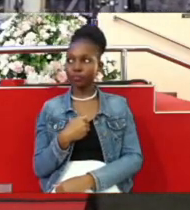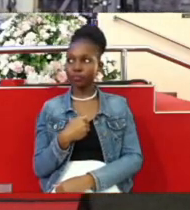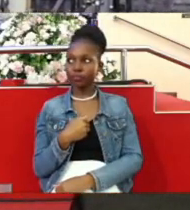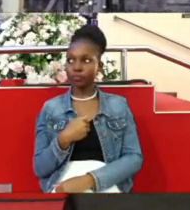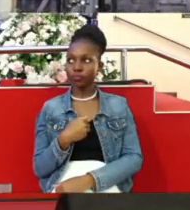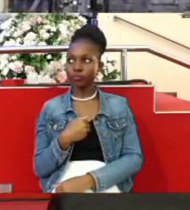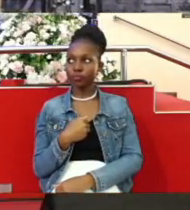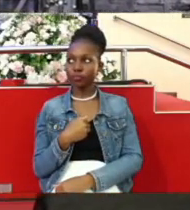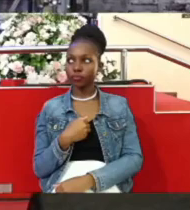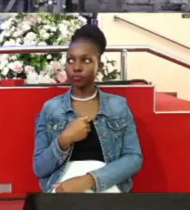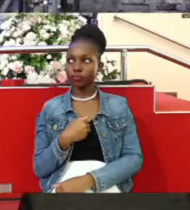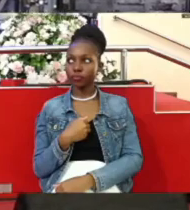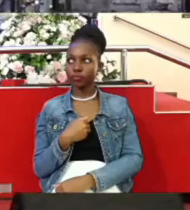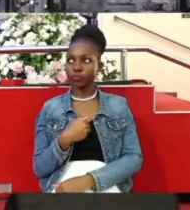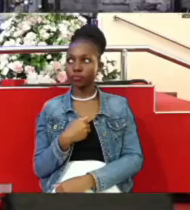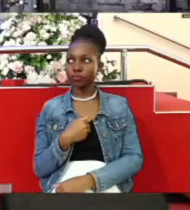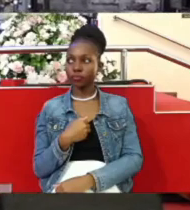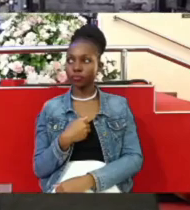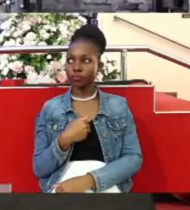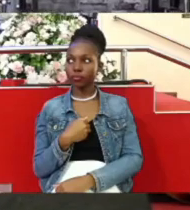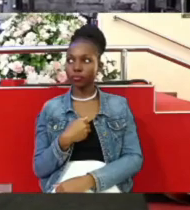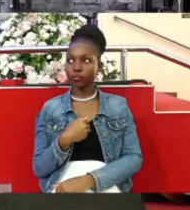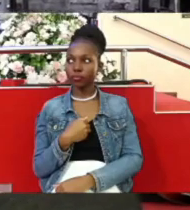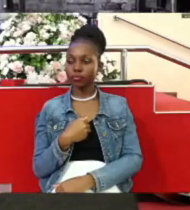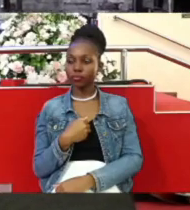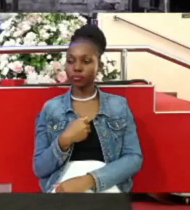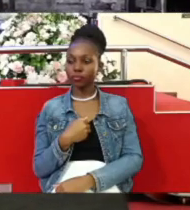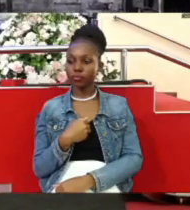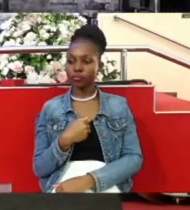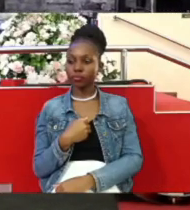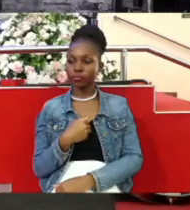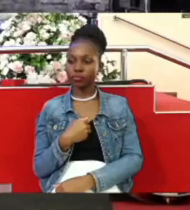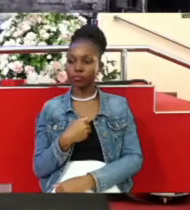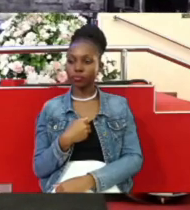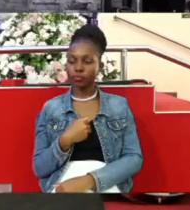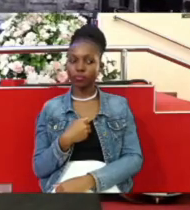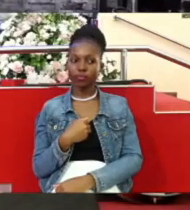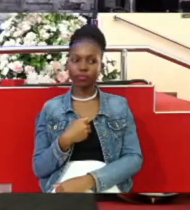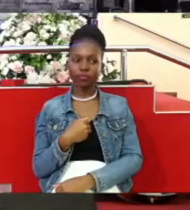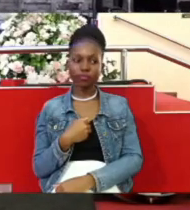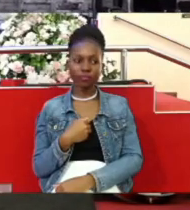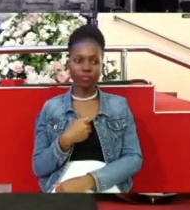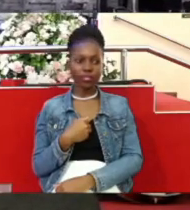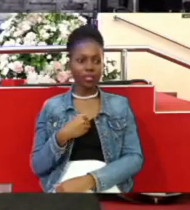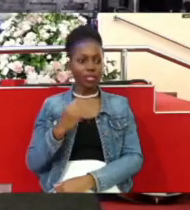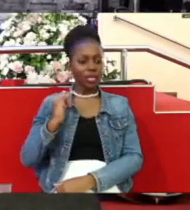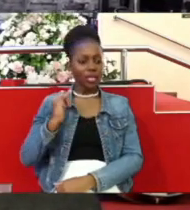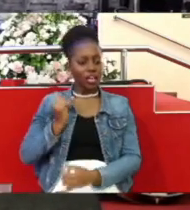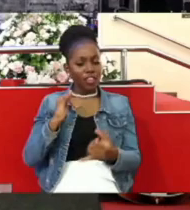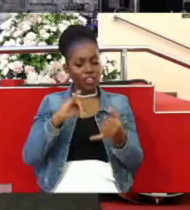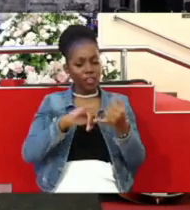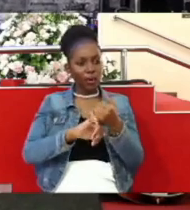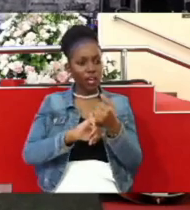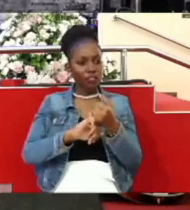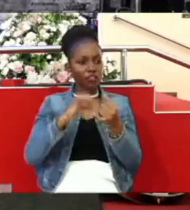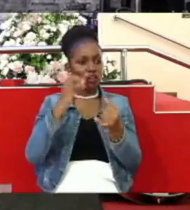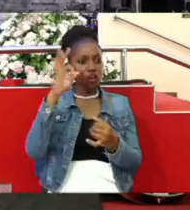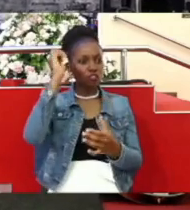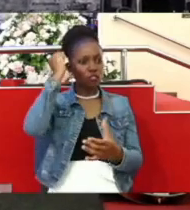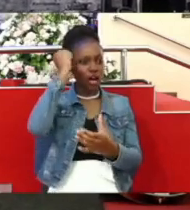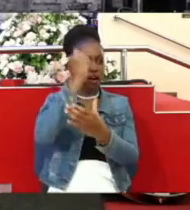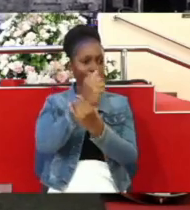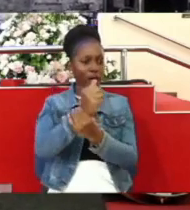ajabu akasema wacha tuseme tufanye kitu. You can have our maid servant Hagar. Unaweza